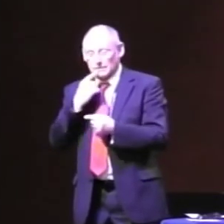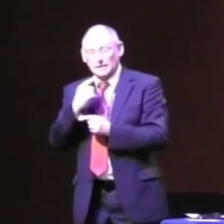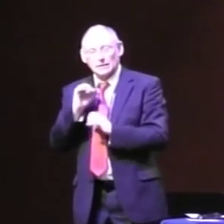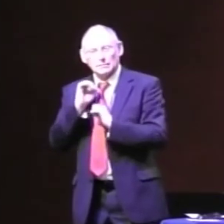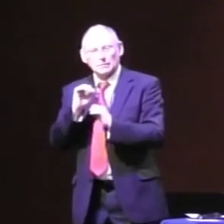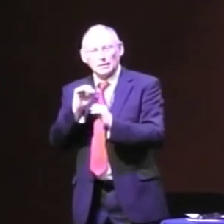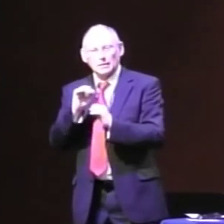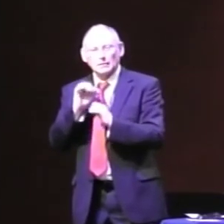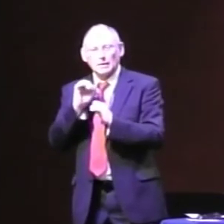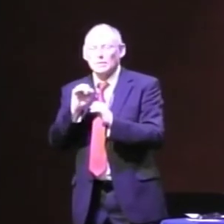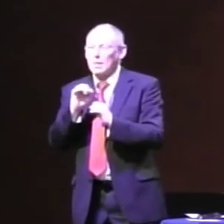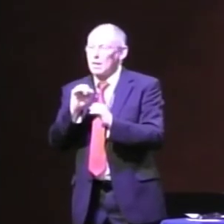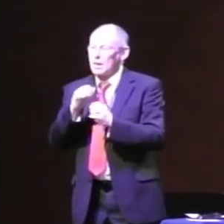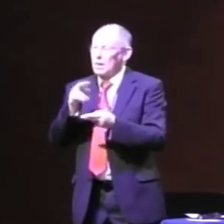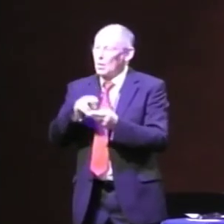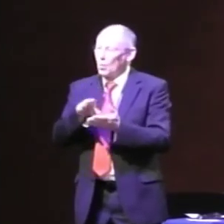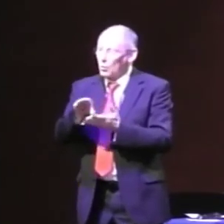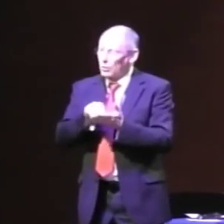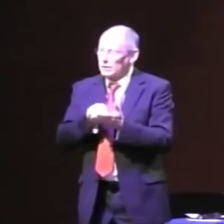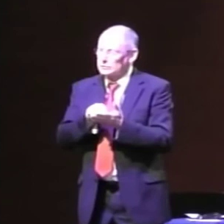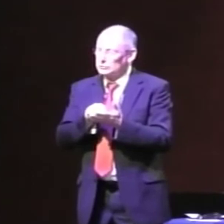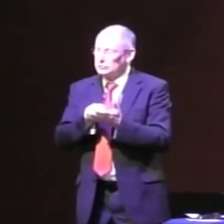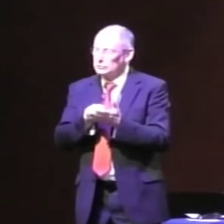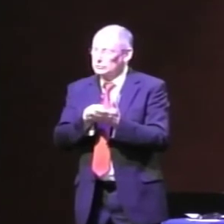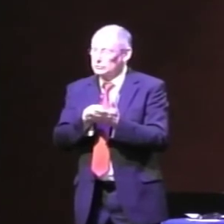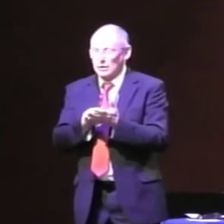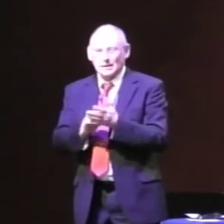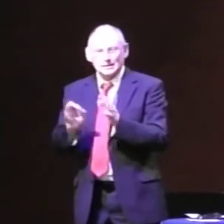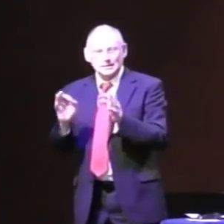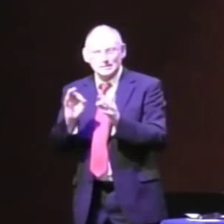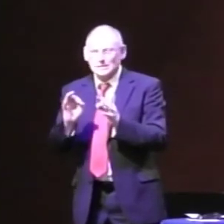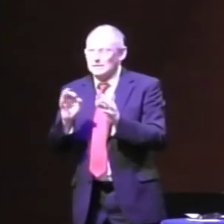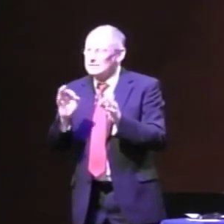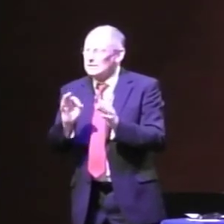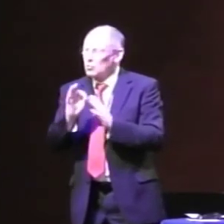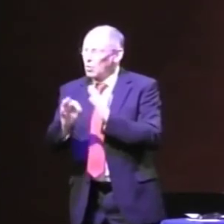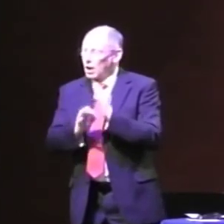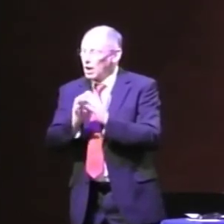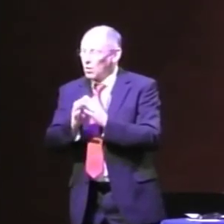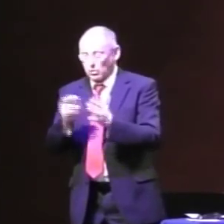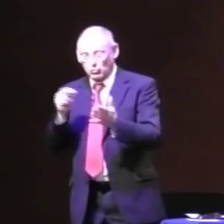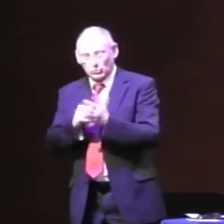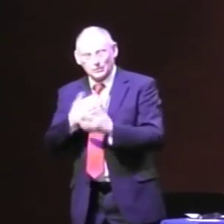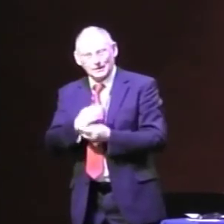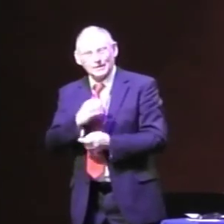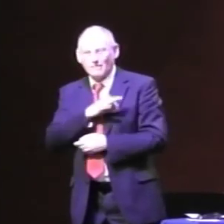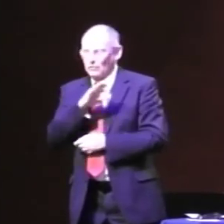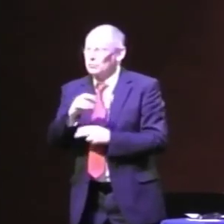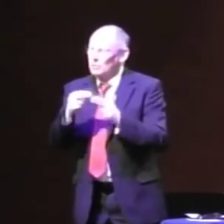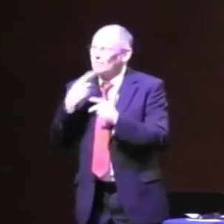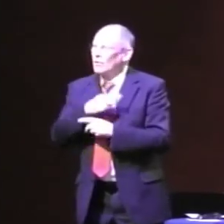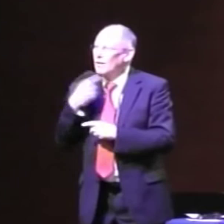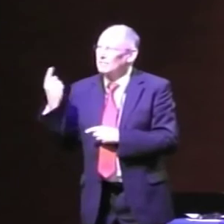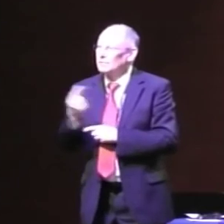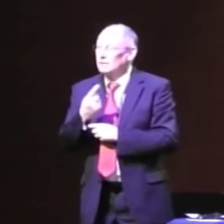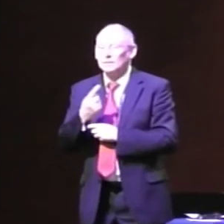in light of the low wages and how many people are on zero-hour contracts, we need affordable housing for everybody. These pledges